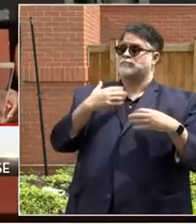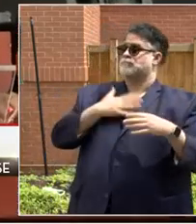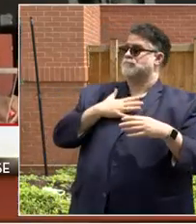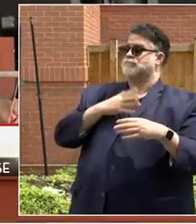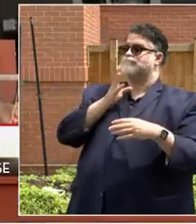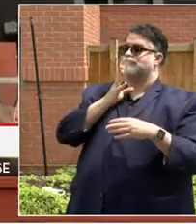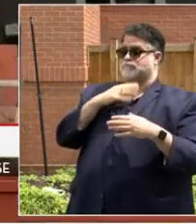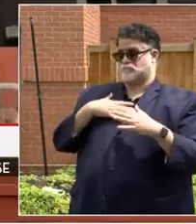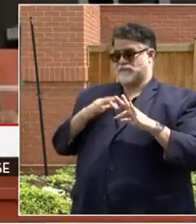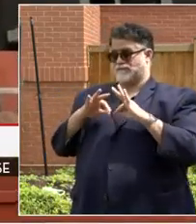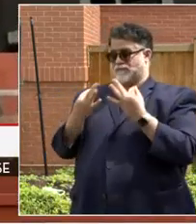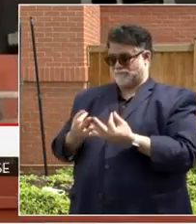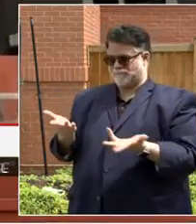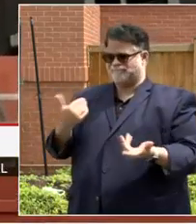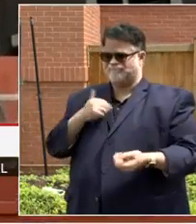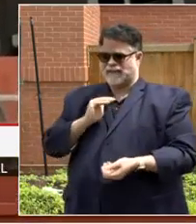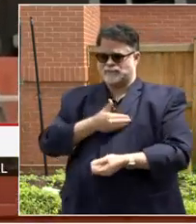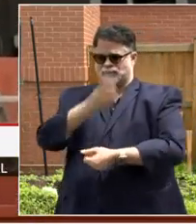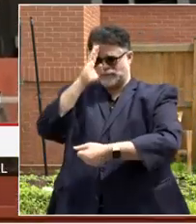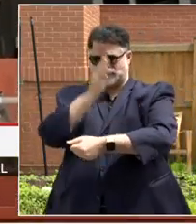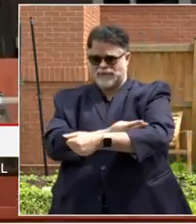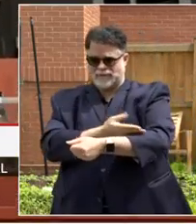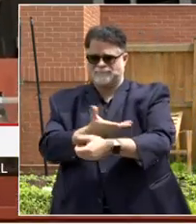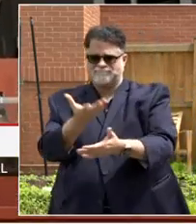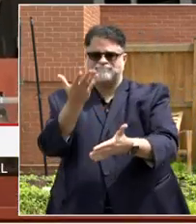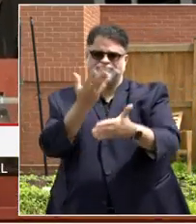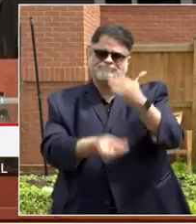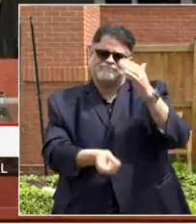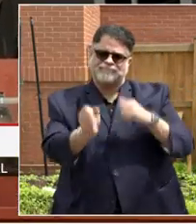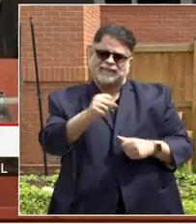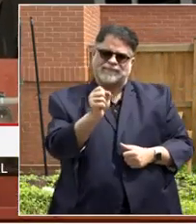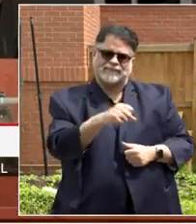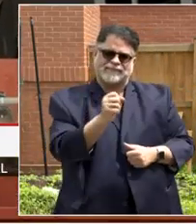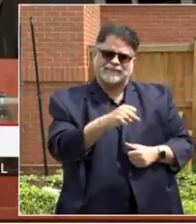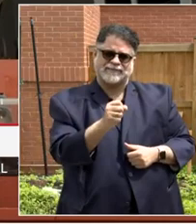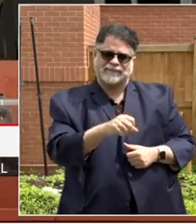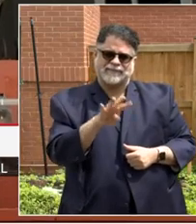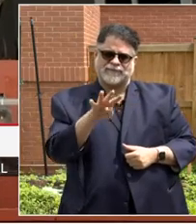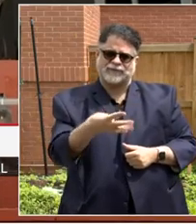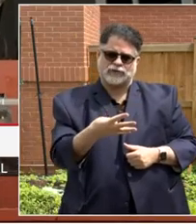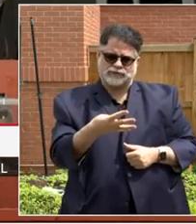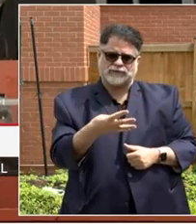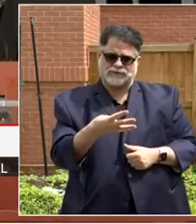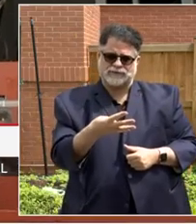away from me July the 4th, 2020.